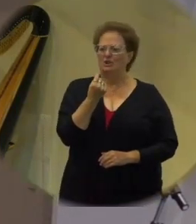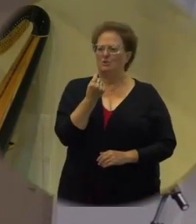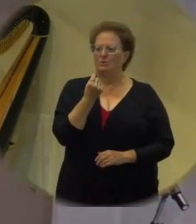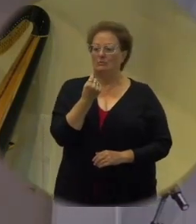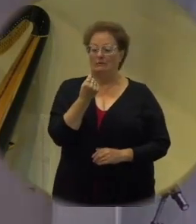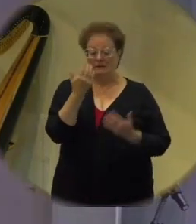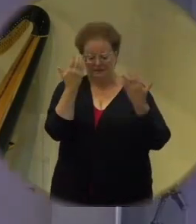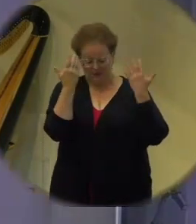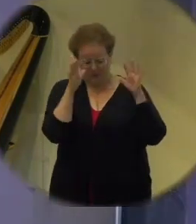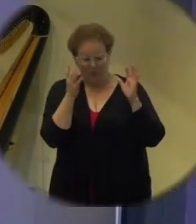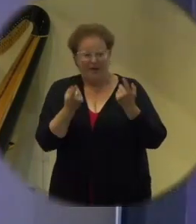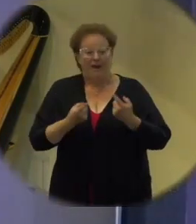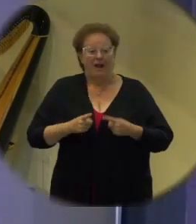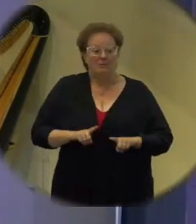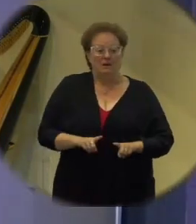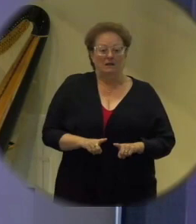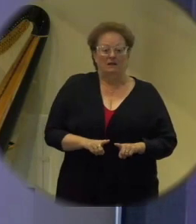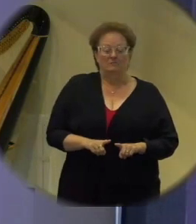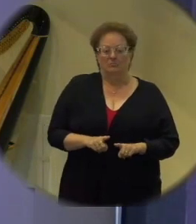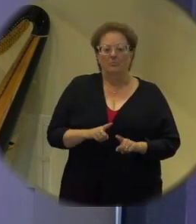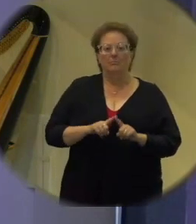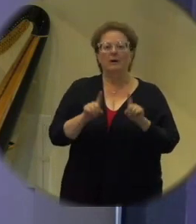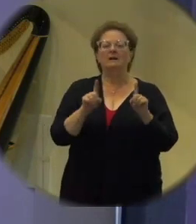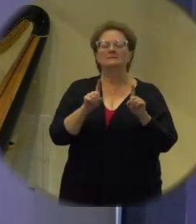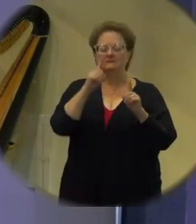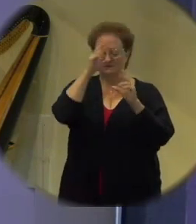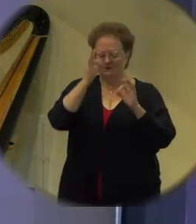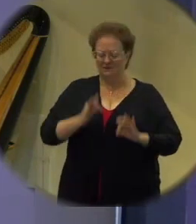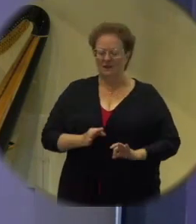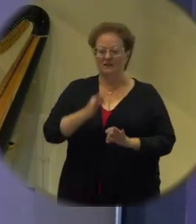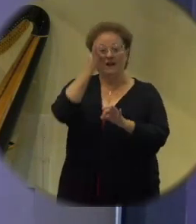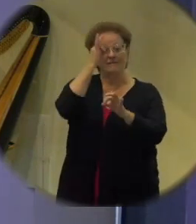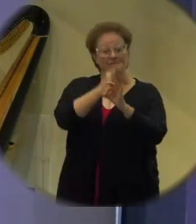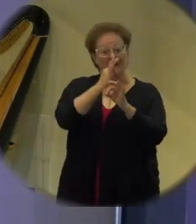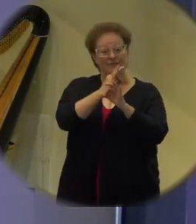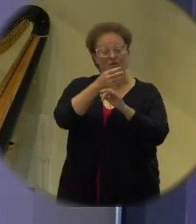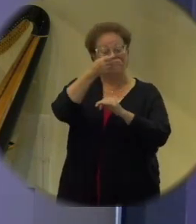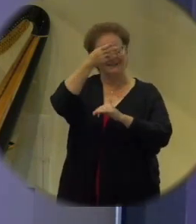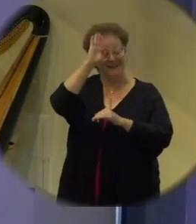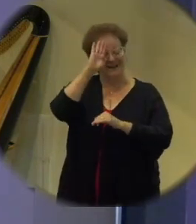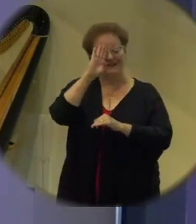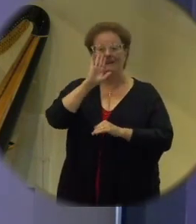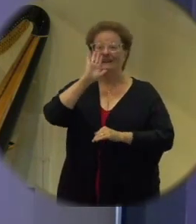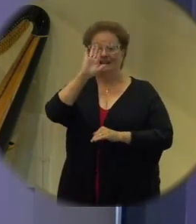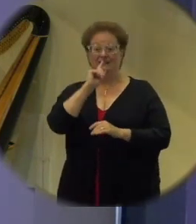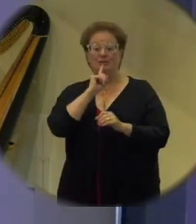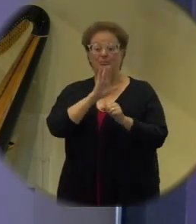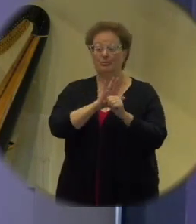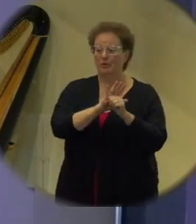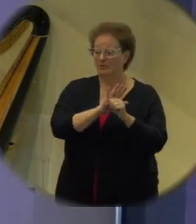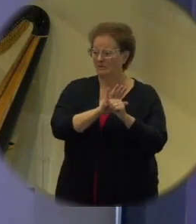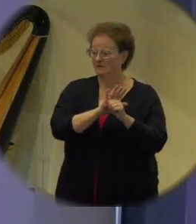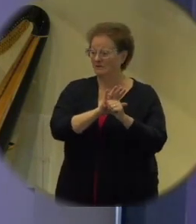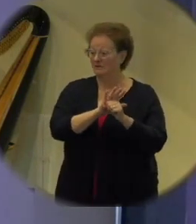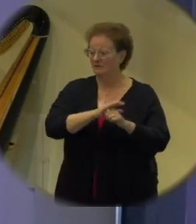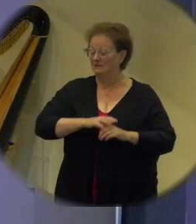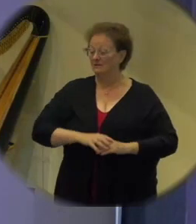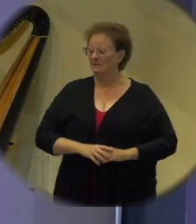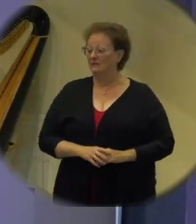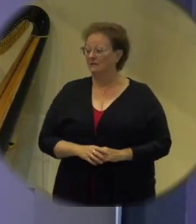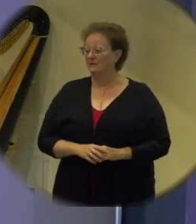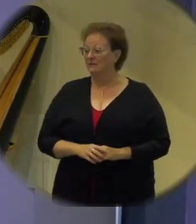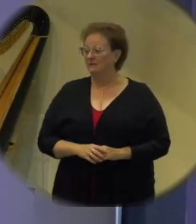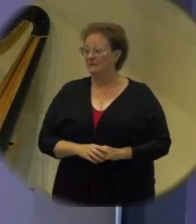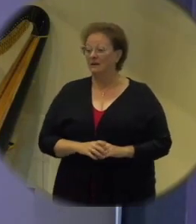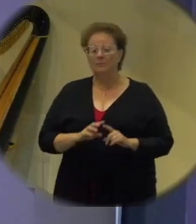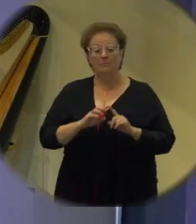know how it was going to end up. She was going to be faithful to God and faithful to the promises of God. We don't have time to do a whole Old Testament study here,